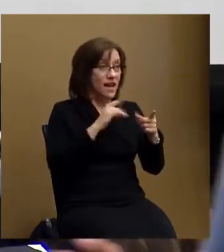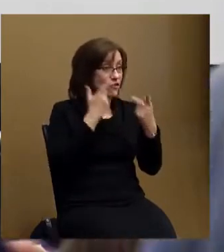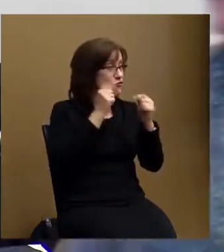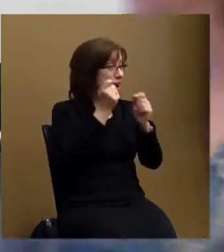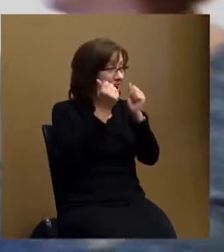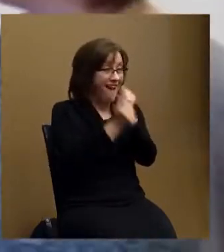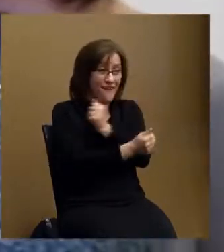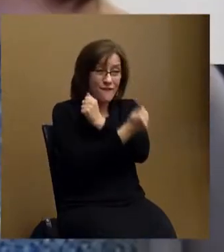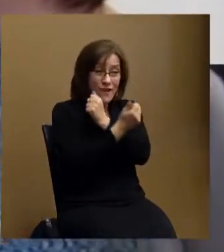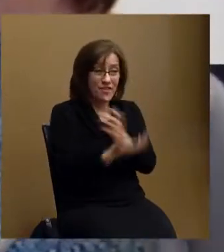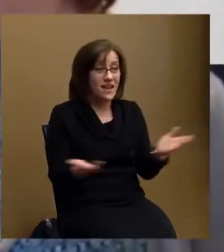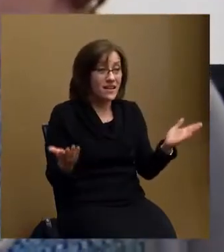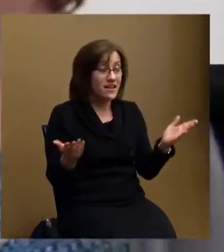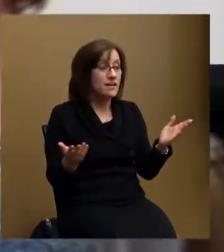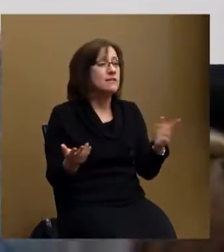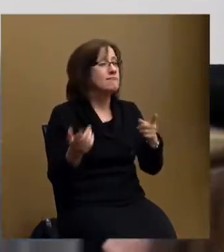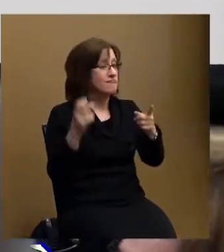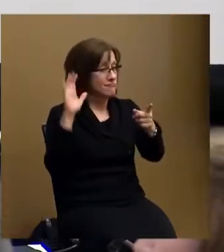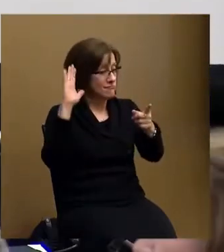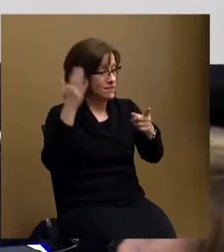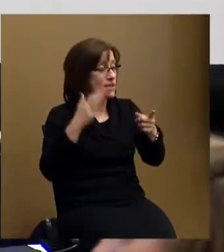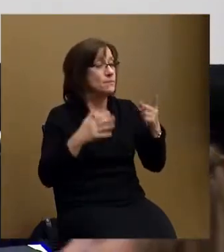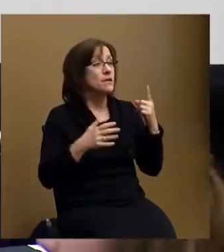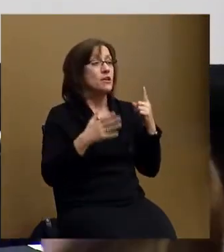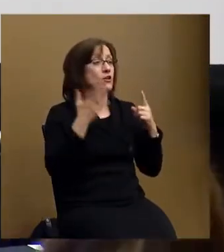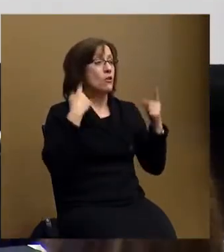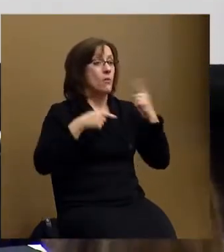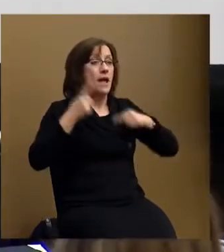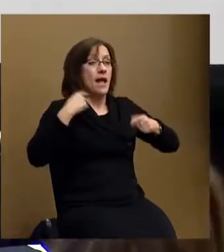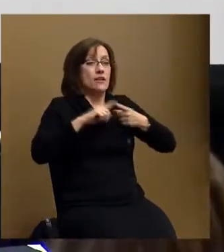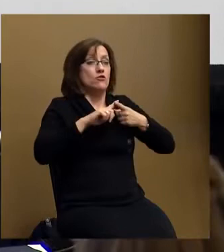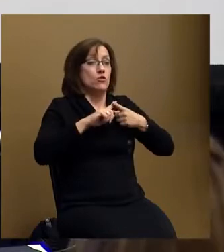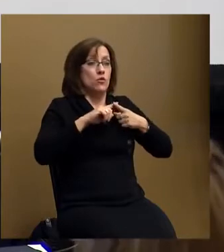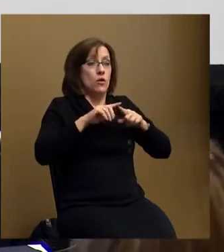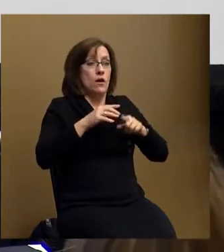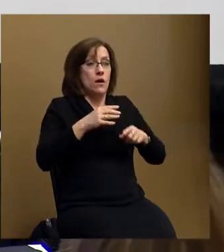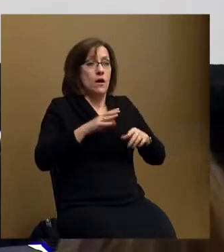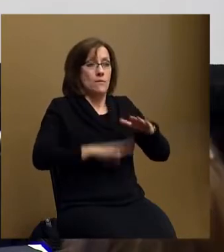Seems like it. Have you gone back to primary levels, the food levels?